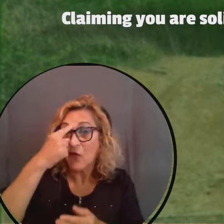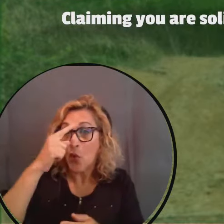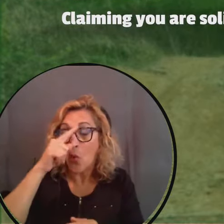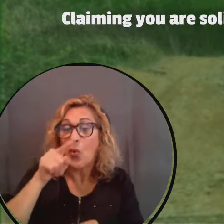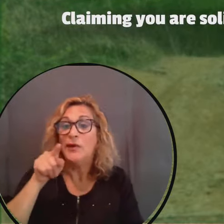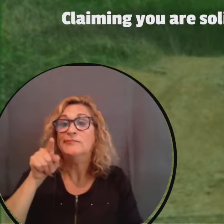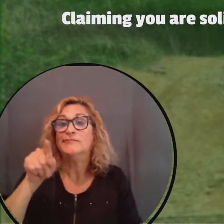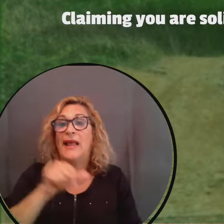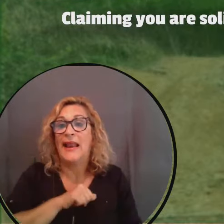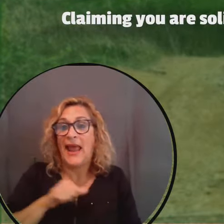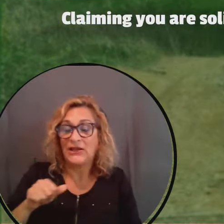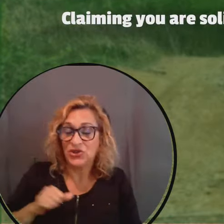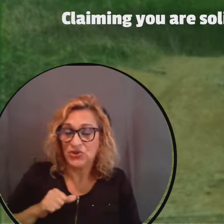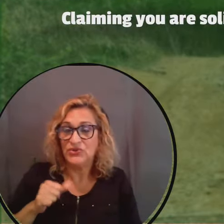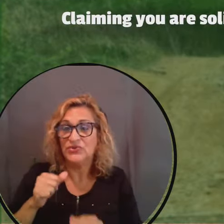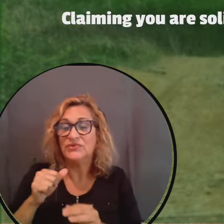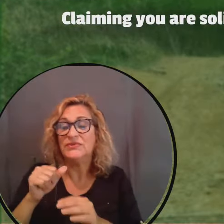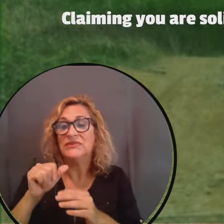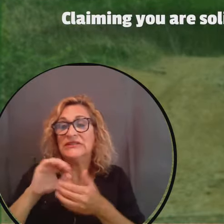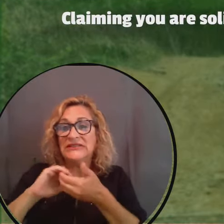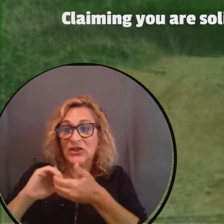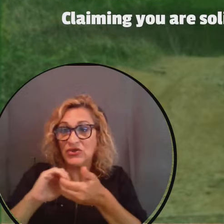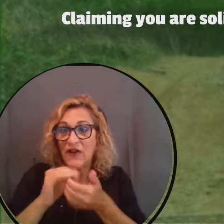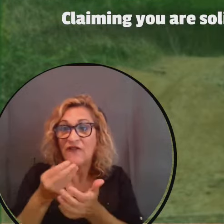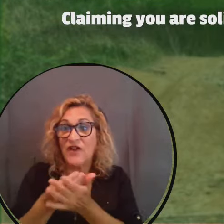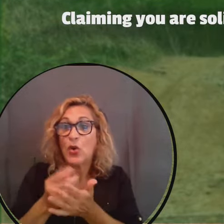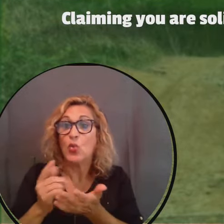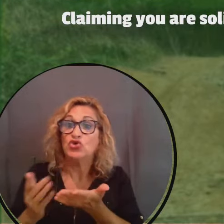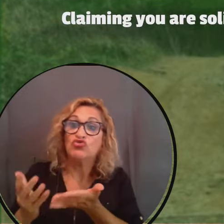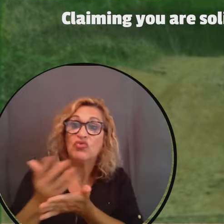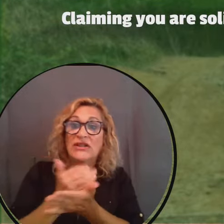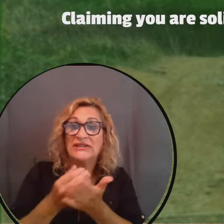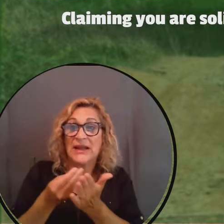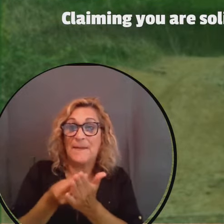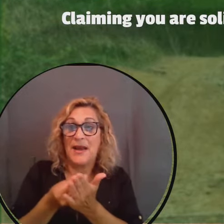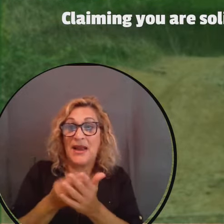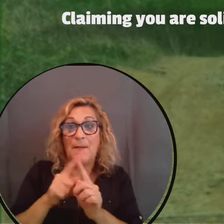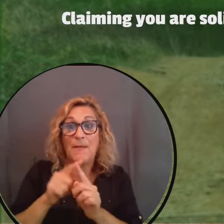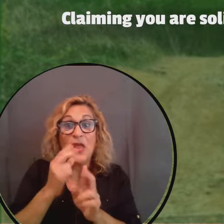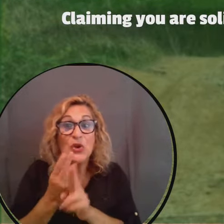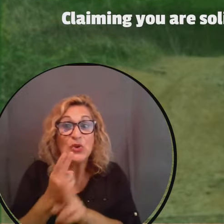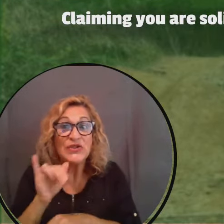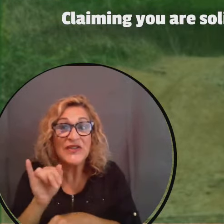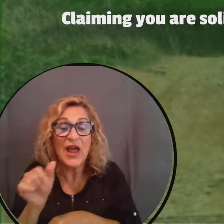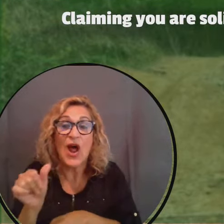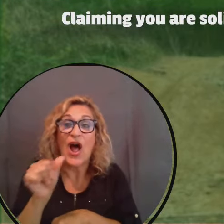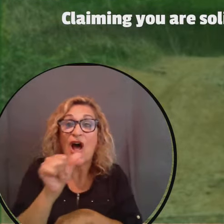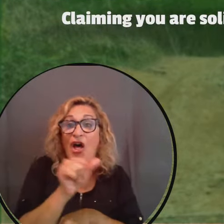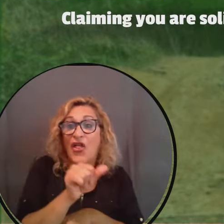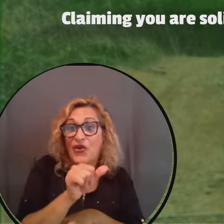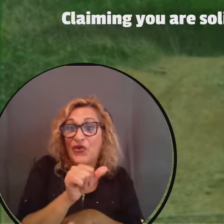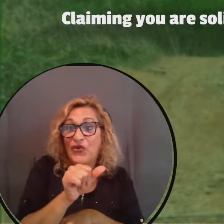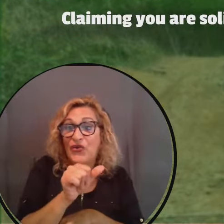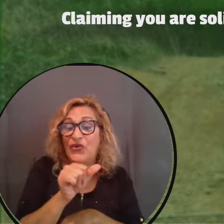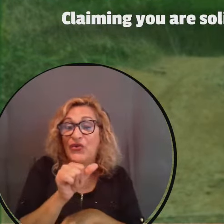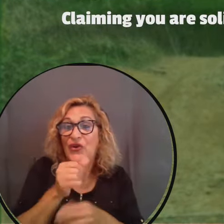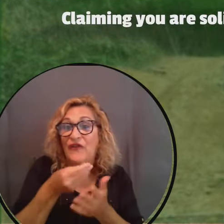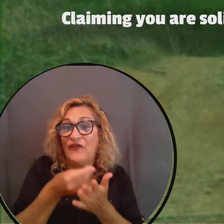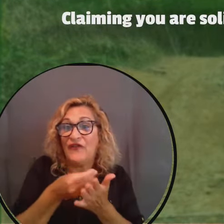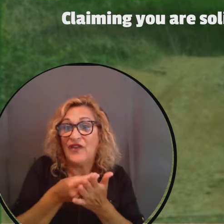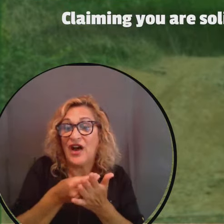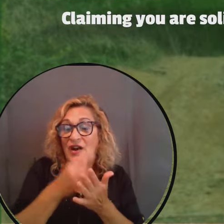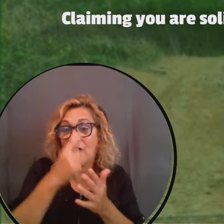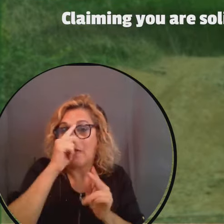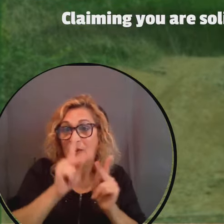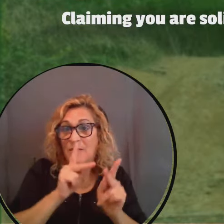that money was not going to the Atlanta Solidarity Fund, but to another fund for people who were in the forest.